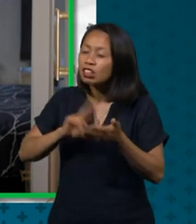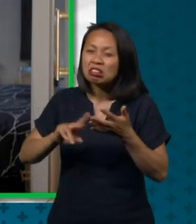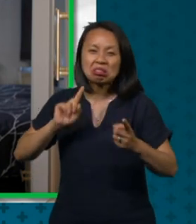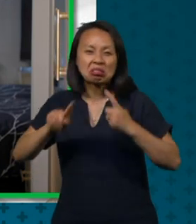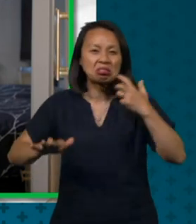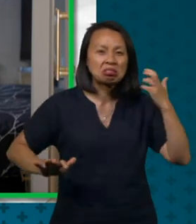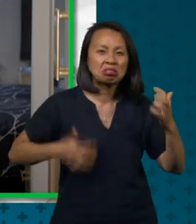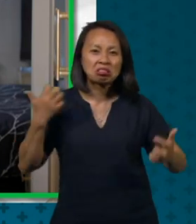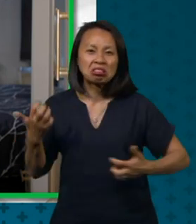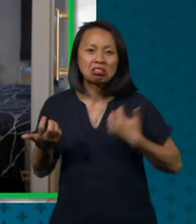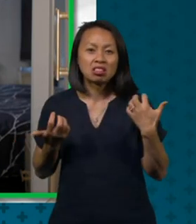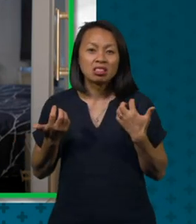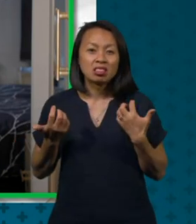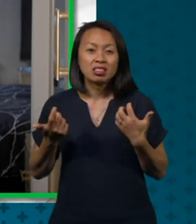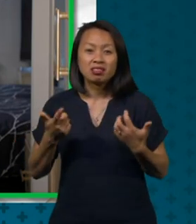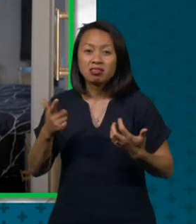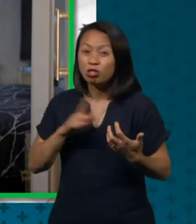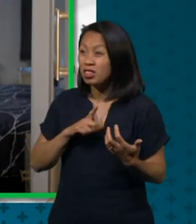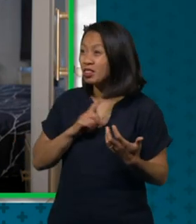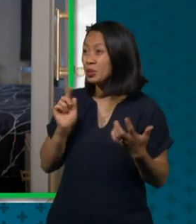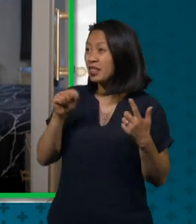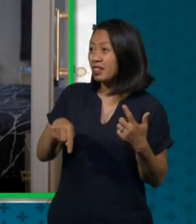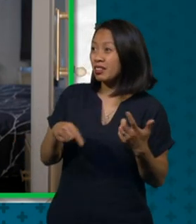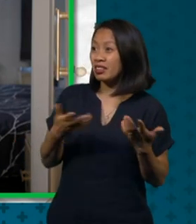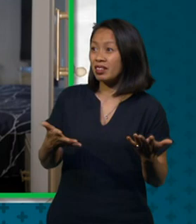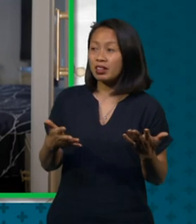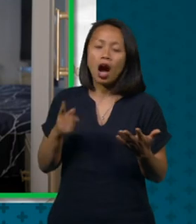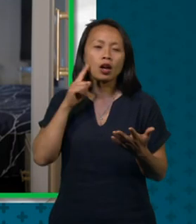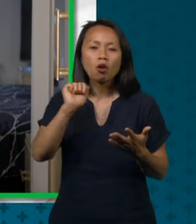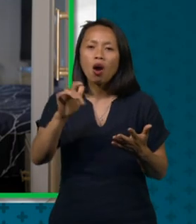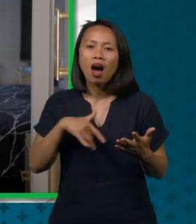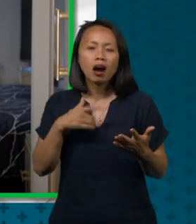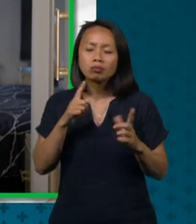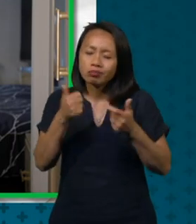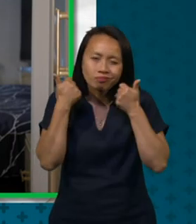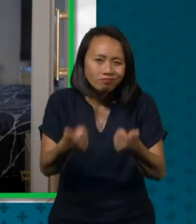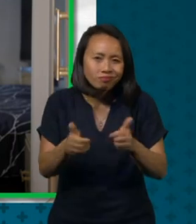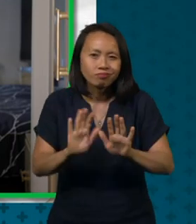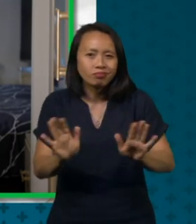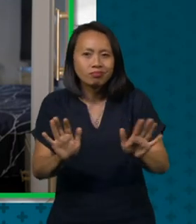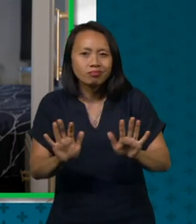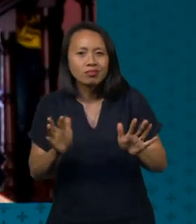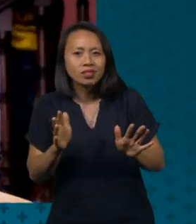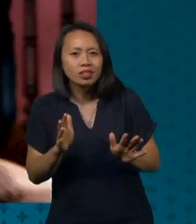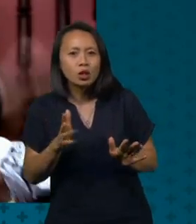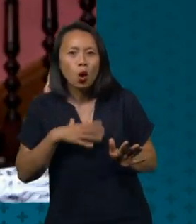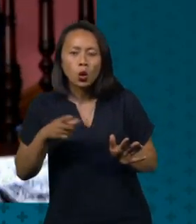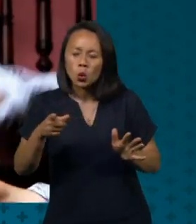life hasn't been going brilliantly. Wanting to lash out a bit is completely understandable. Jodie can tell you about that.